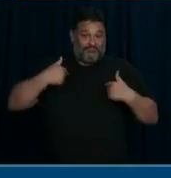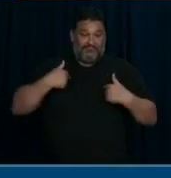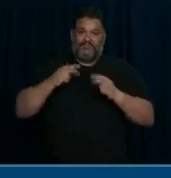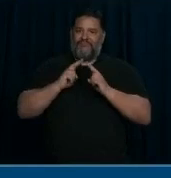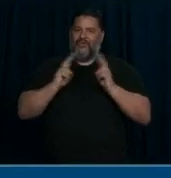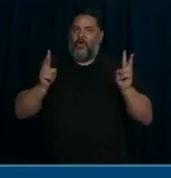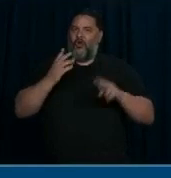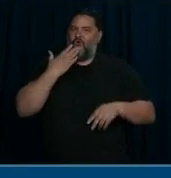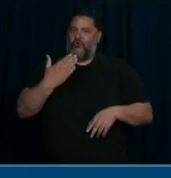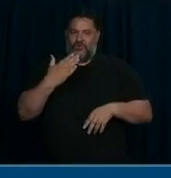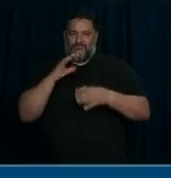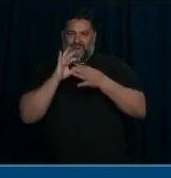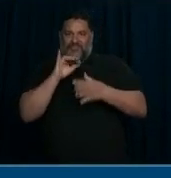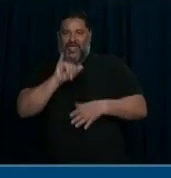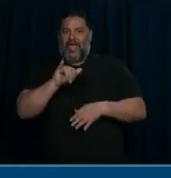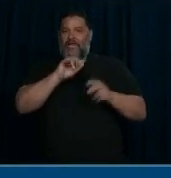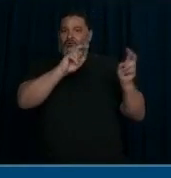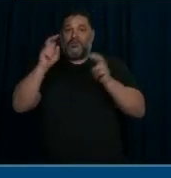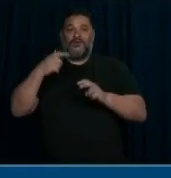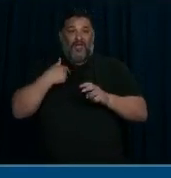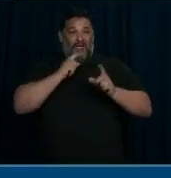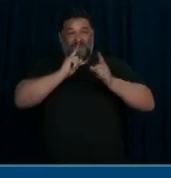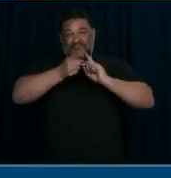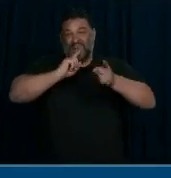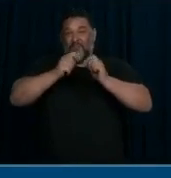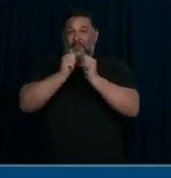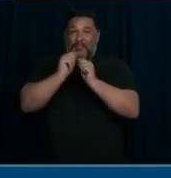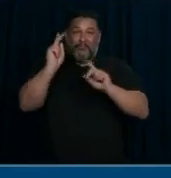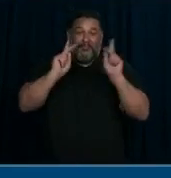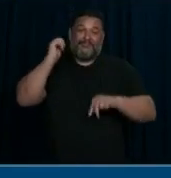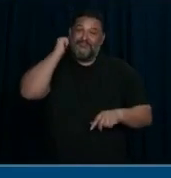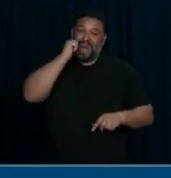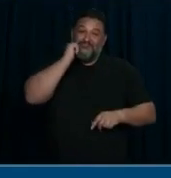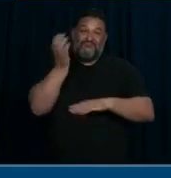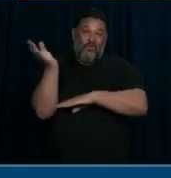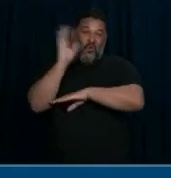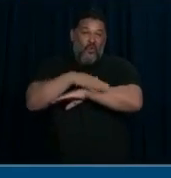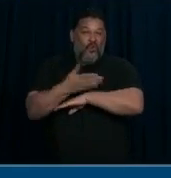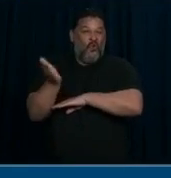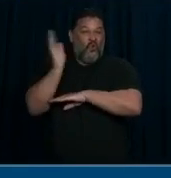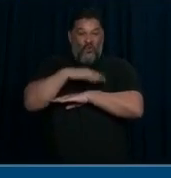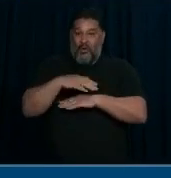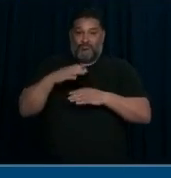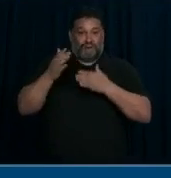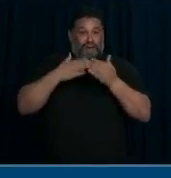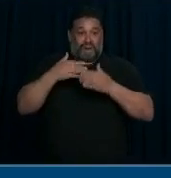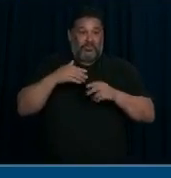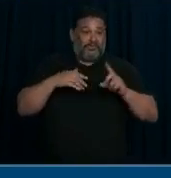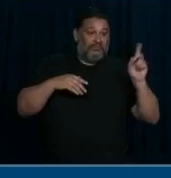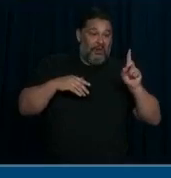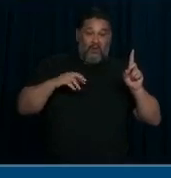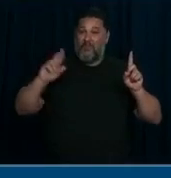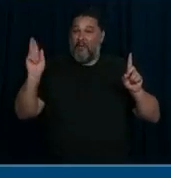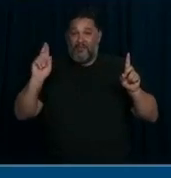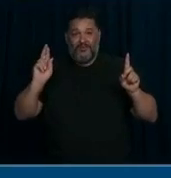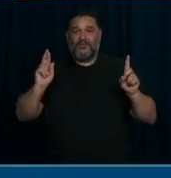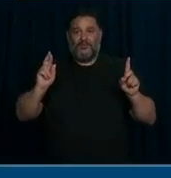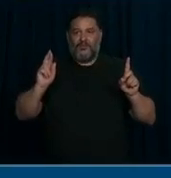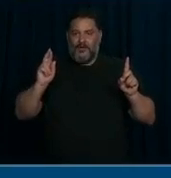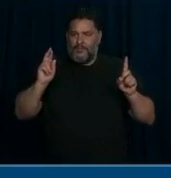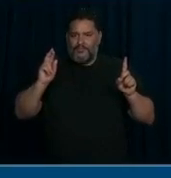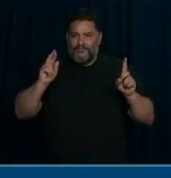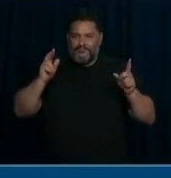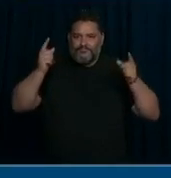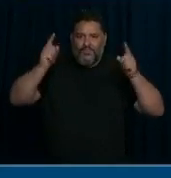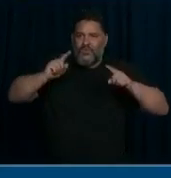issue. I speak to people all day long that are across the political spectrum, and we find agreements,